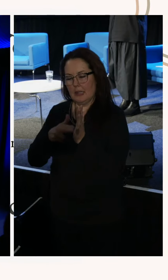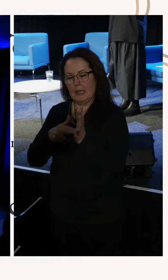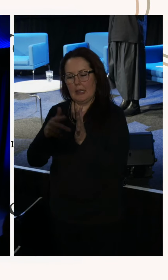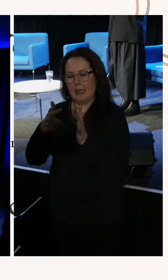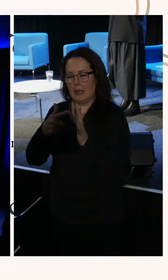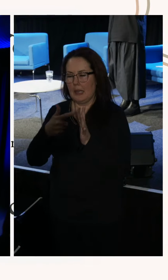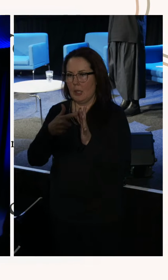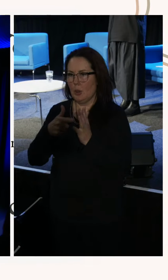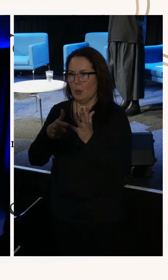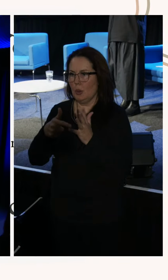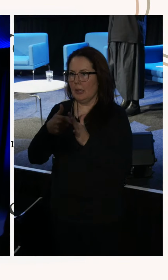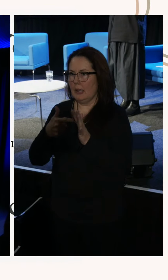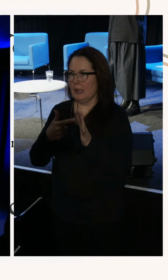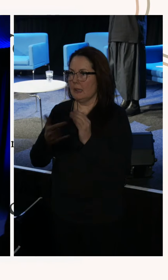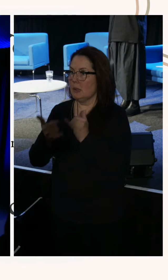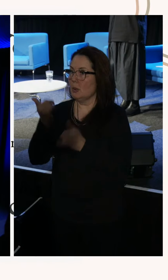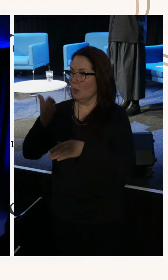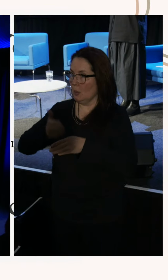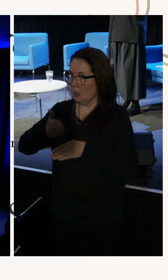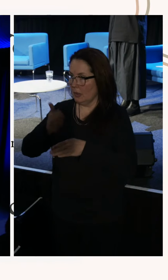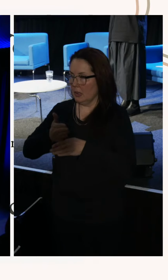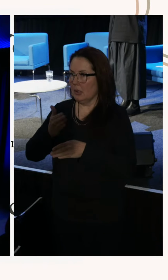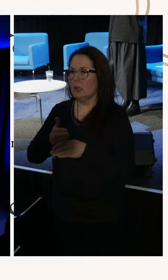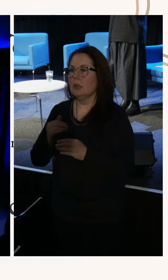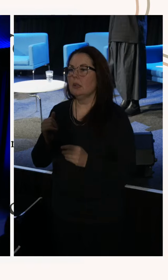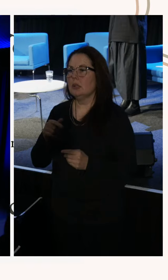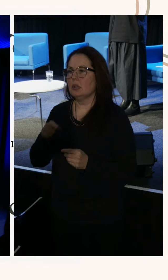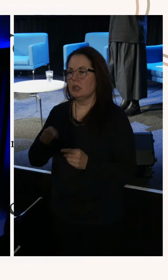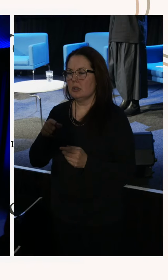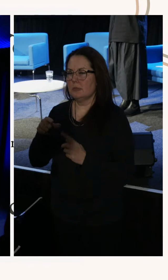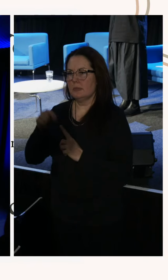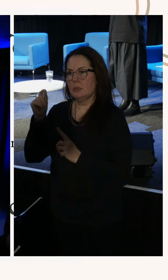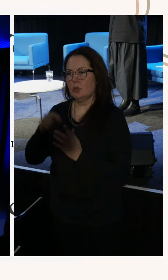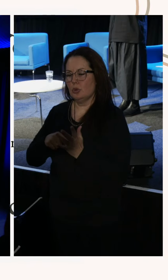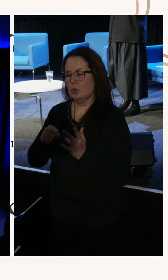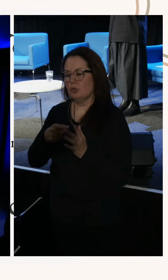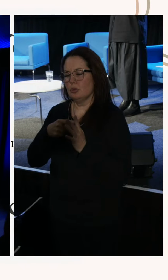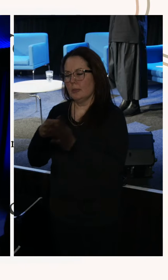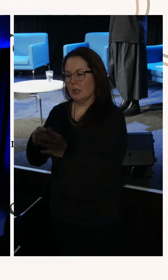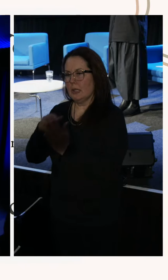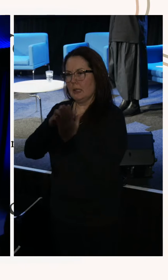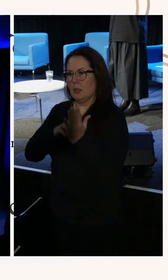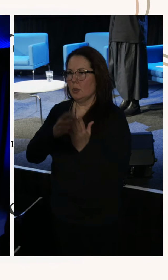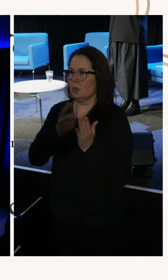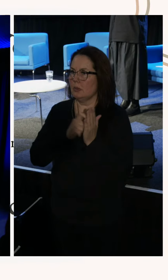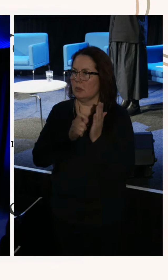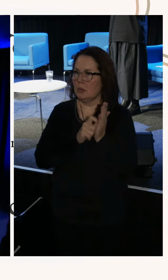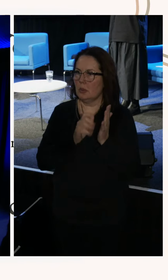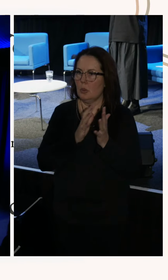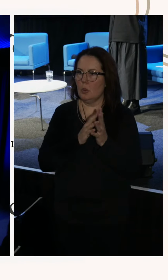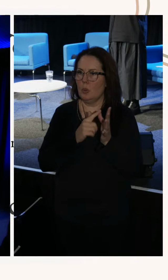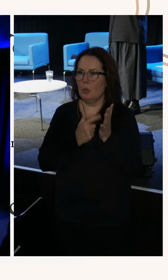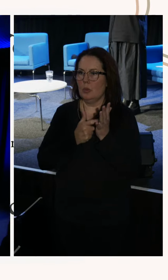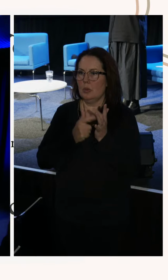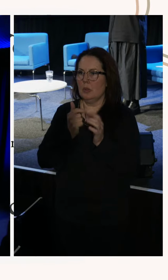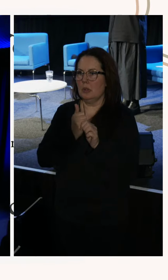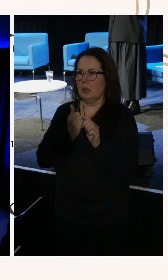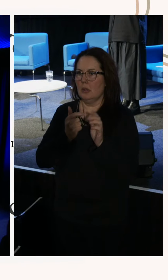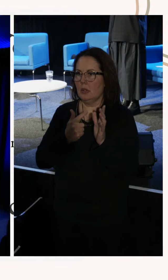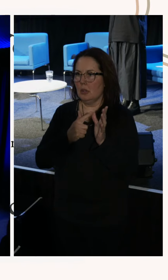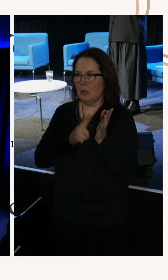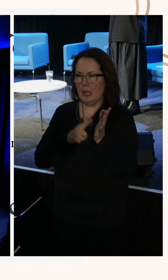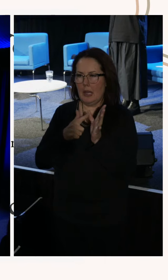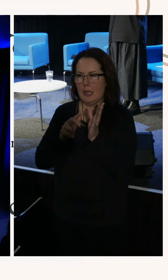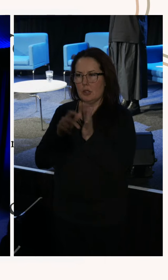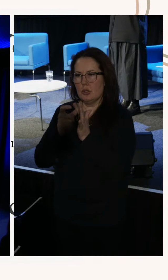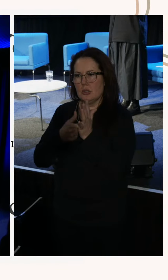Nayuka has chosen to respond to an essay that was written by Warrigal Anderson in a 1996